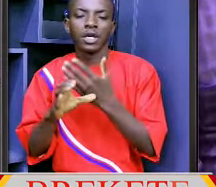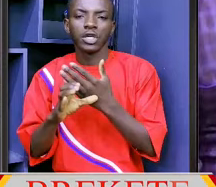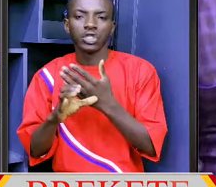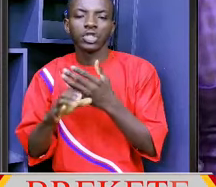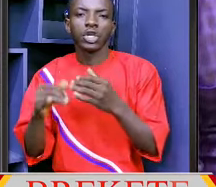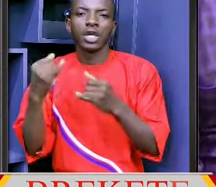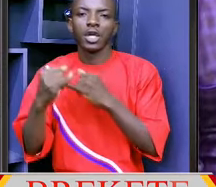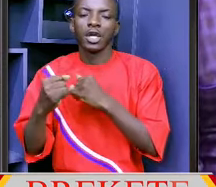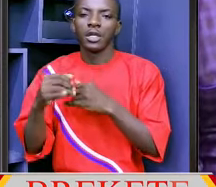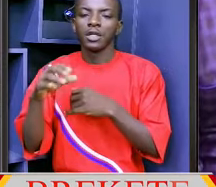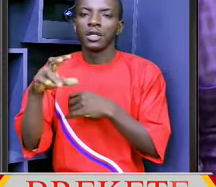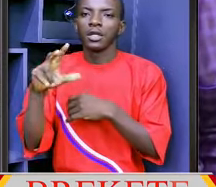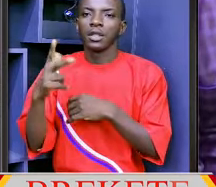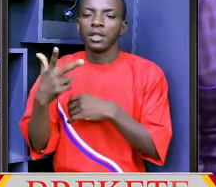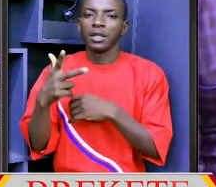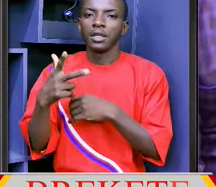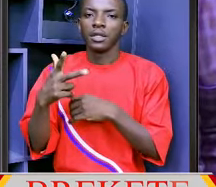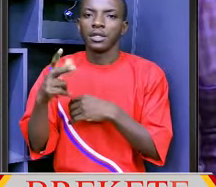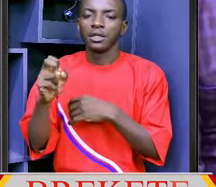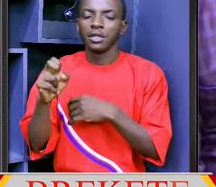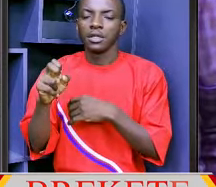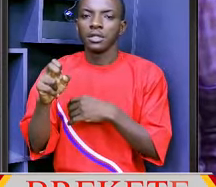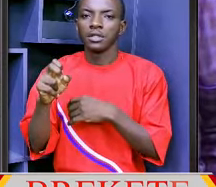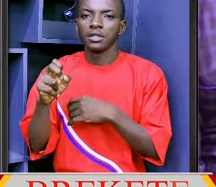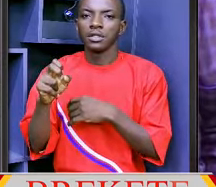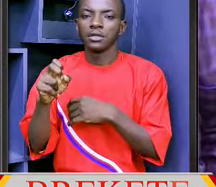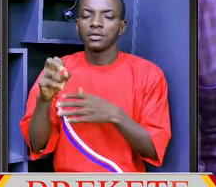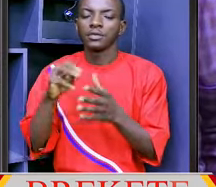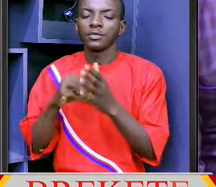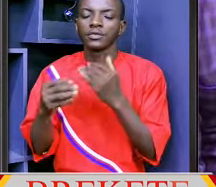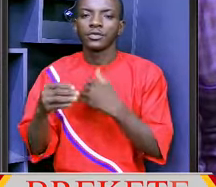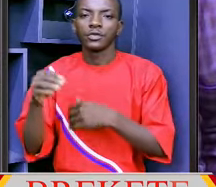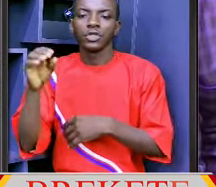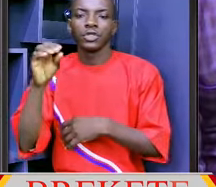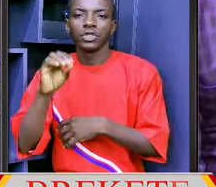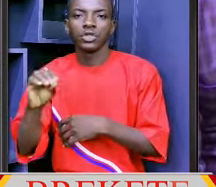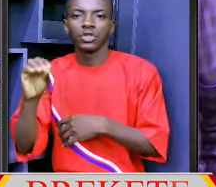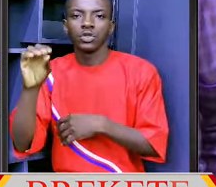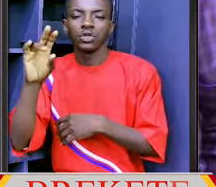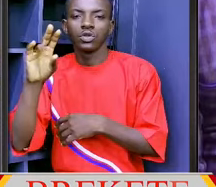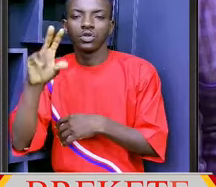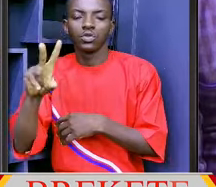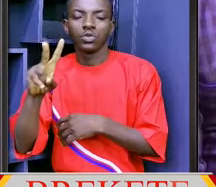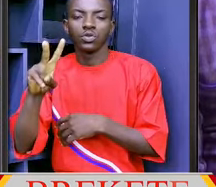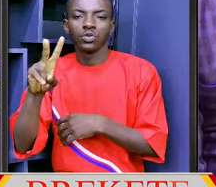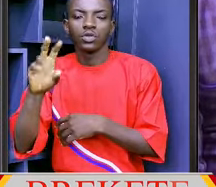end on the 30th of April. Give us phone number. 020